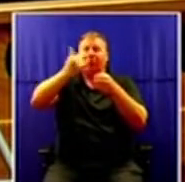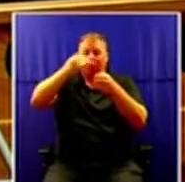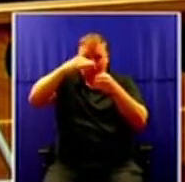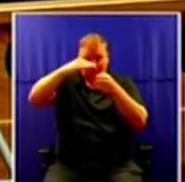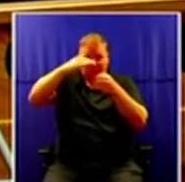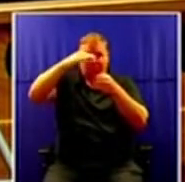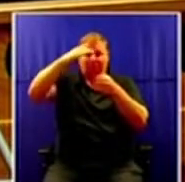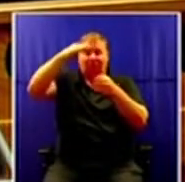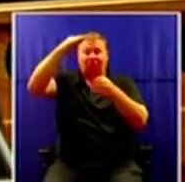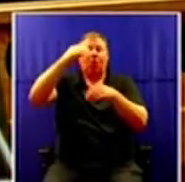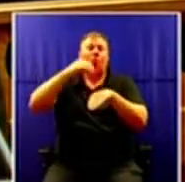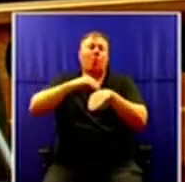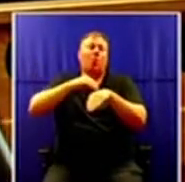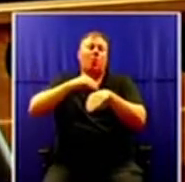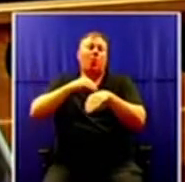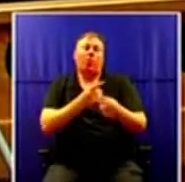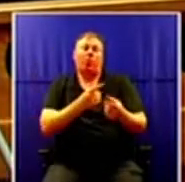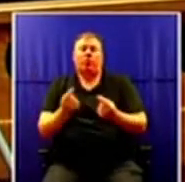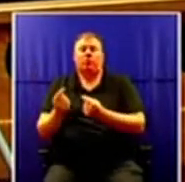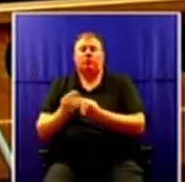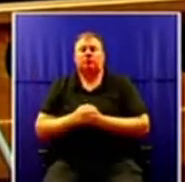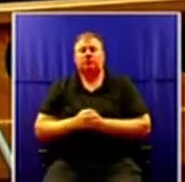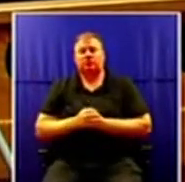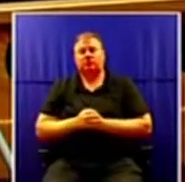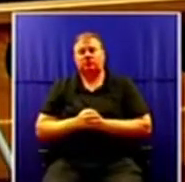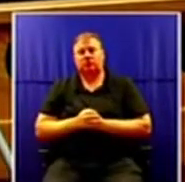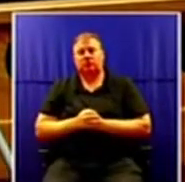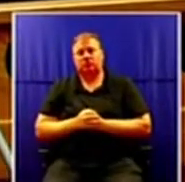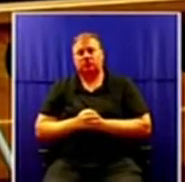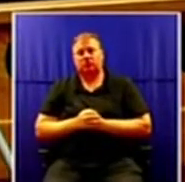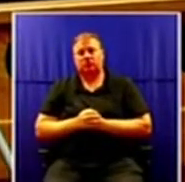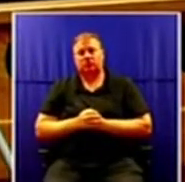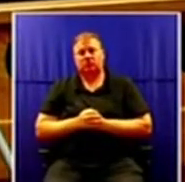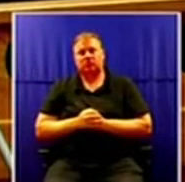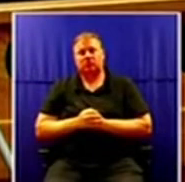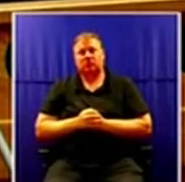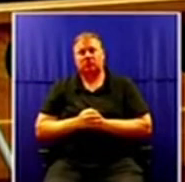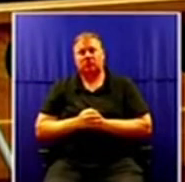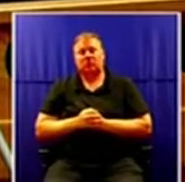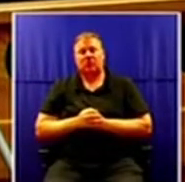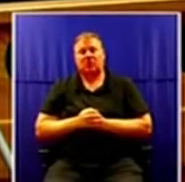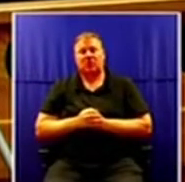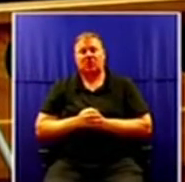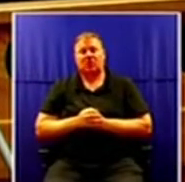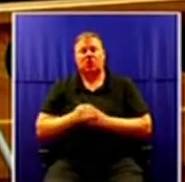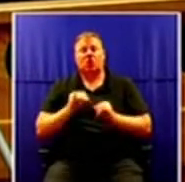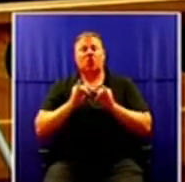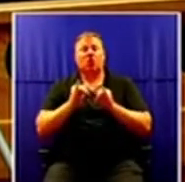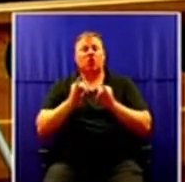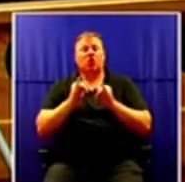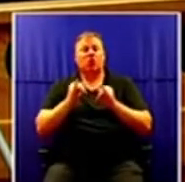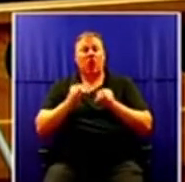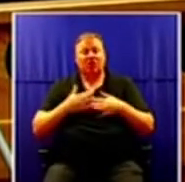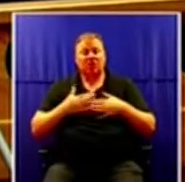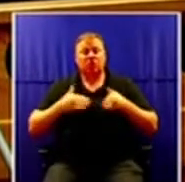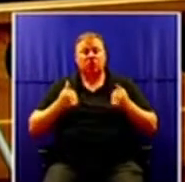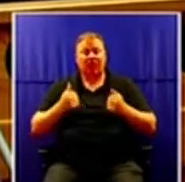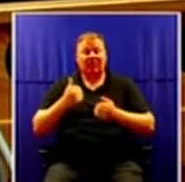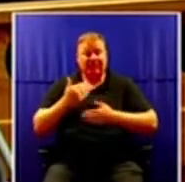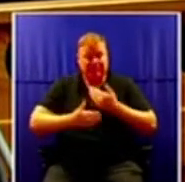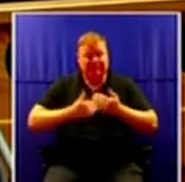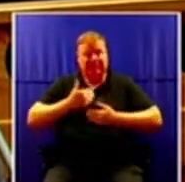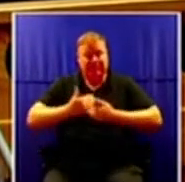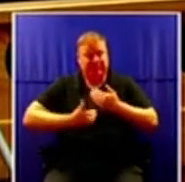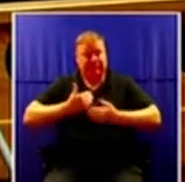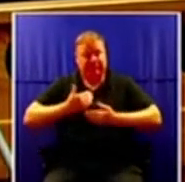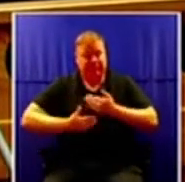we undertake the demanding task to recover from this crisis, there is much about our